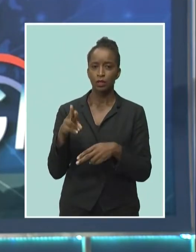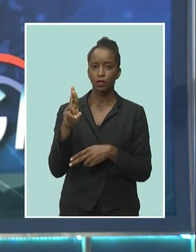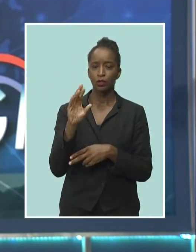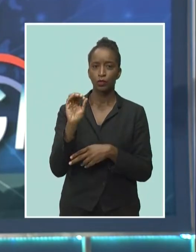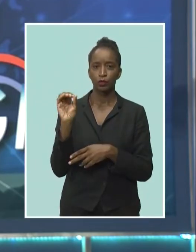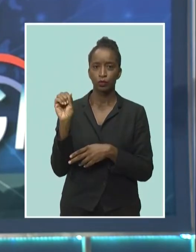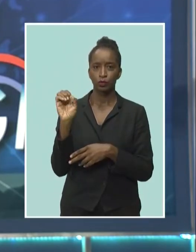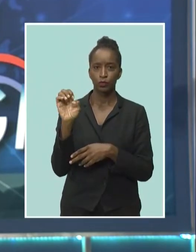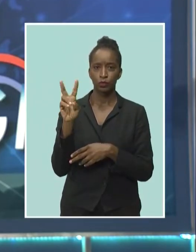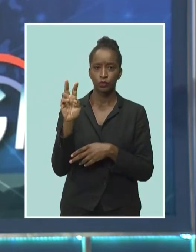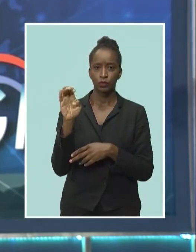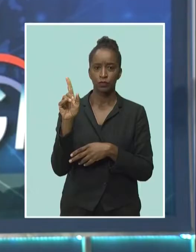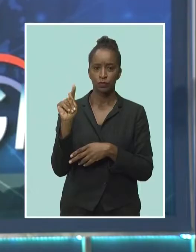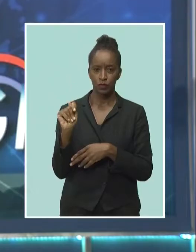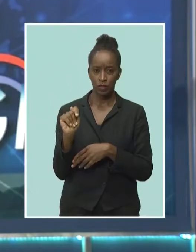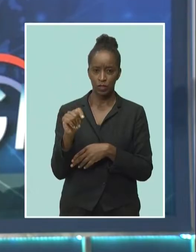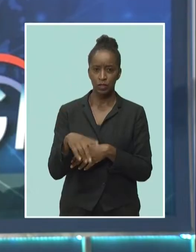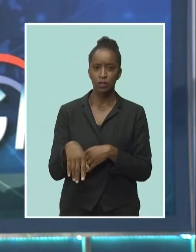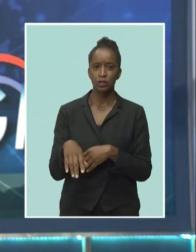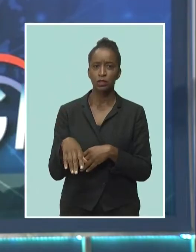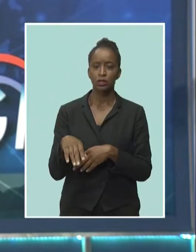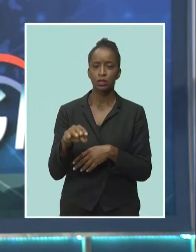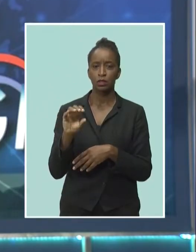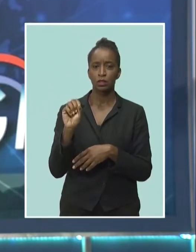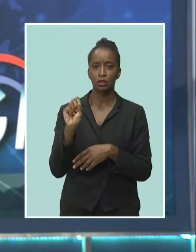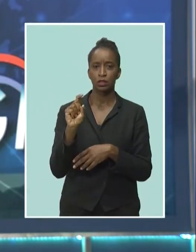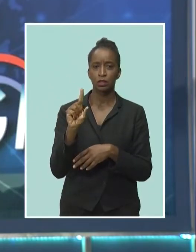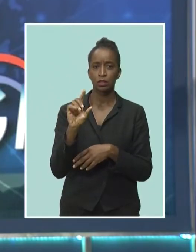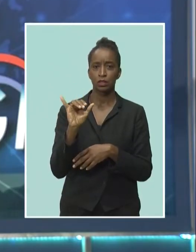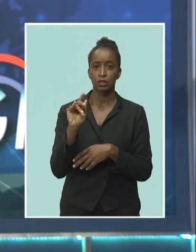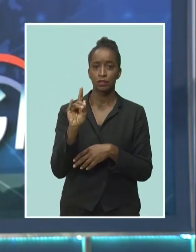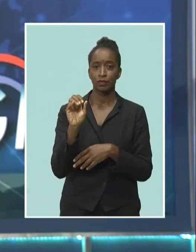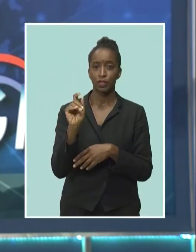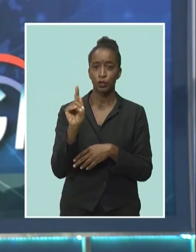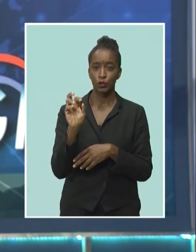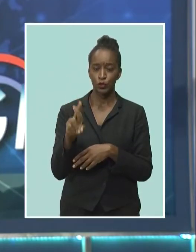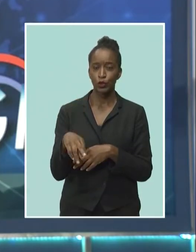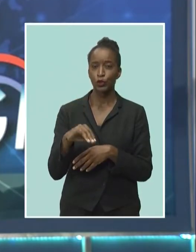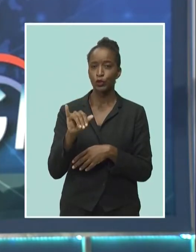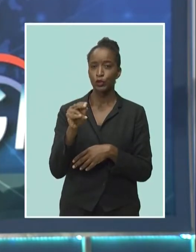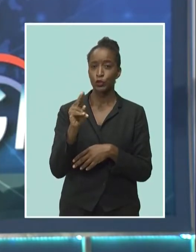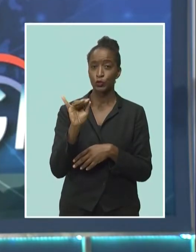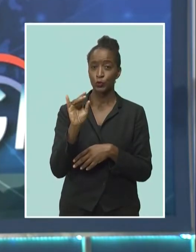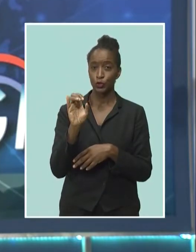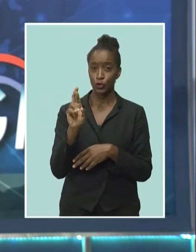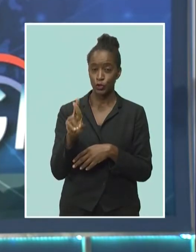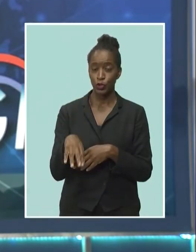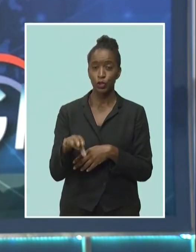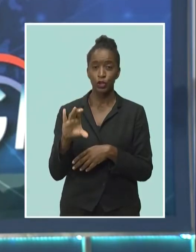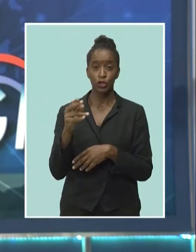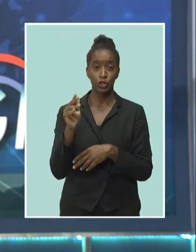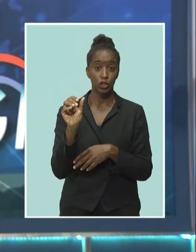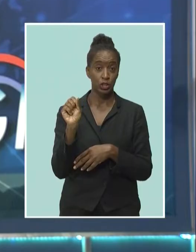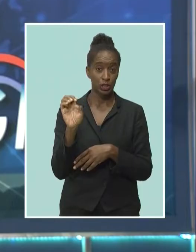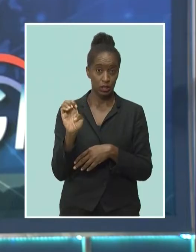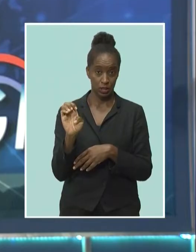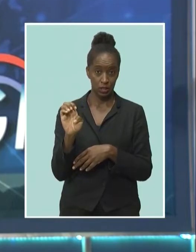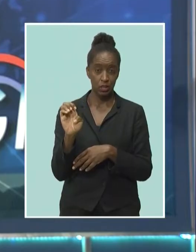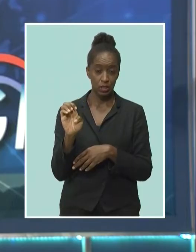Sylvester Jr. Chase of Caneville New Road in Christchurch. We'll have more details as they become